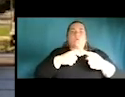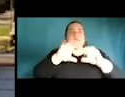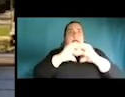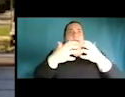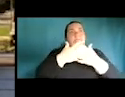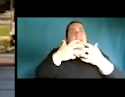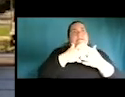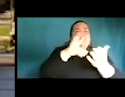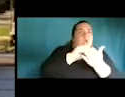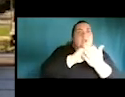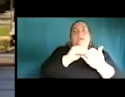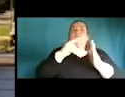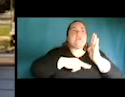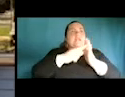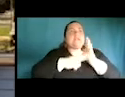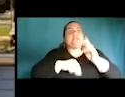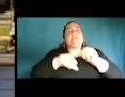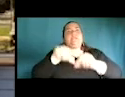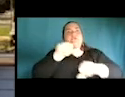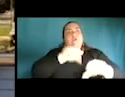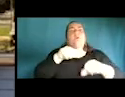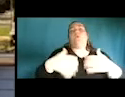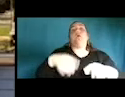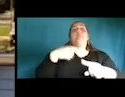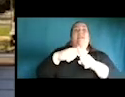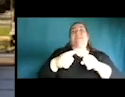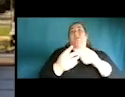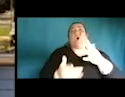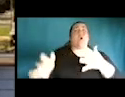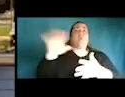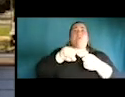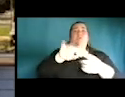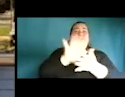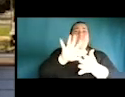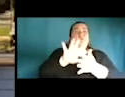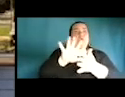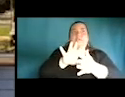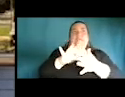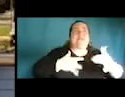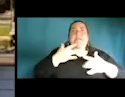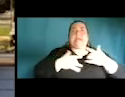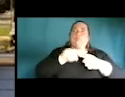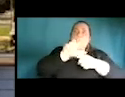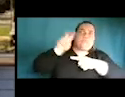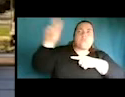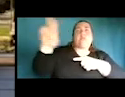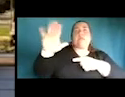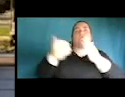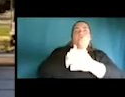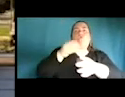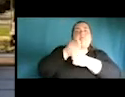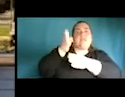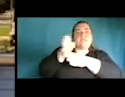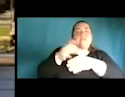whose research with you is helping to discover and define new fields of study. I've heard from students of all classes eager to